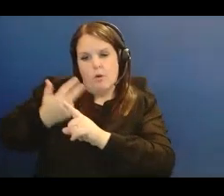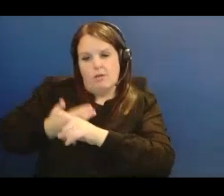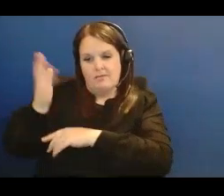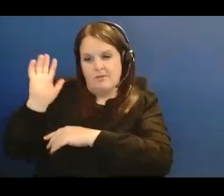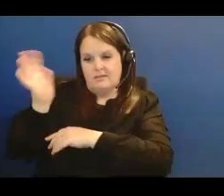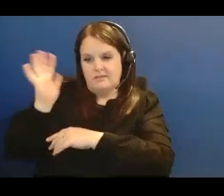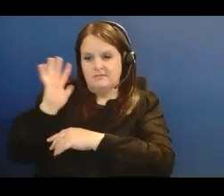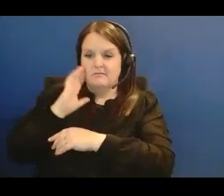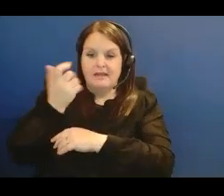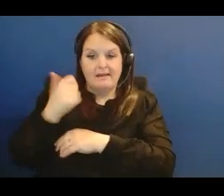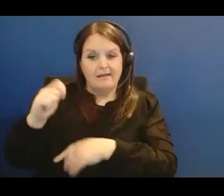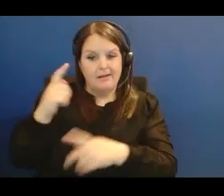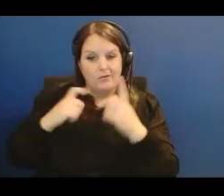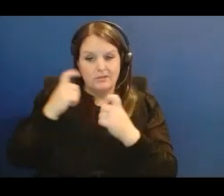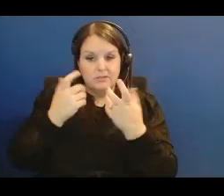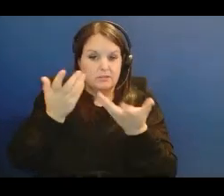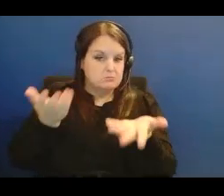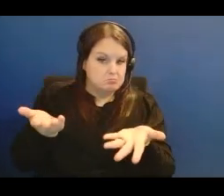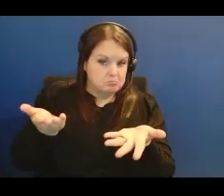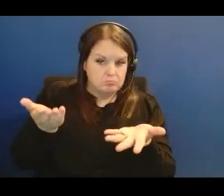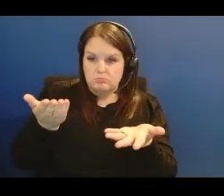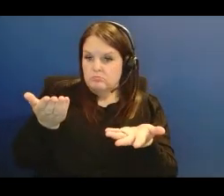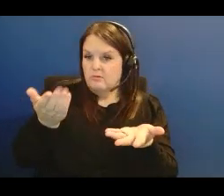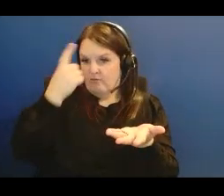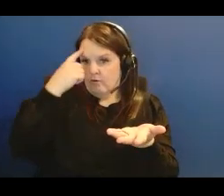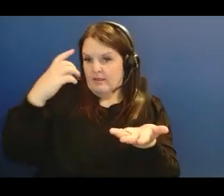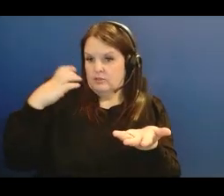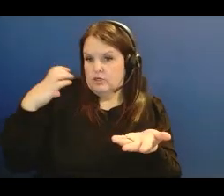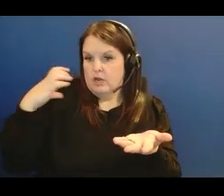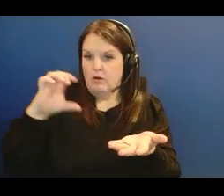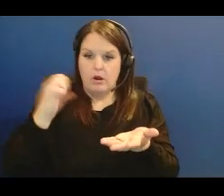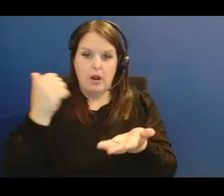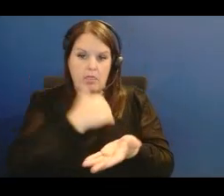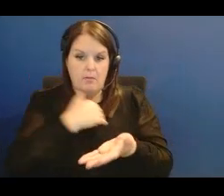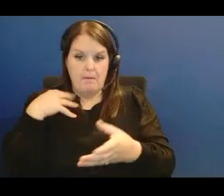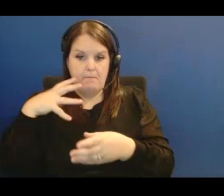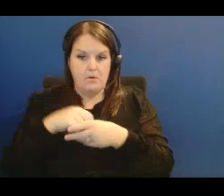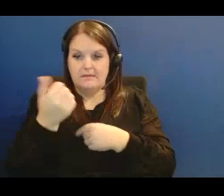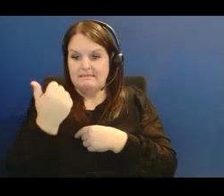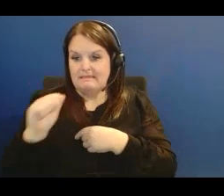And if there are any questions, Mr. Chair, or to other members, I can answer them.